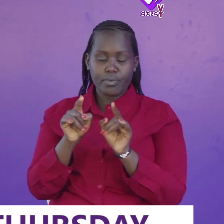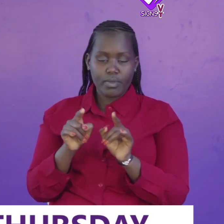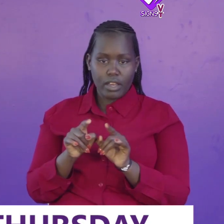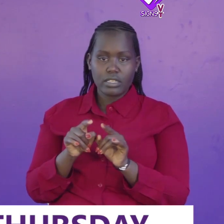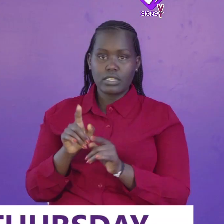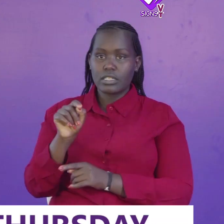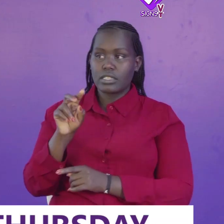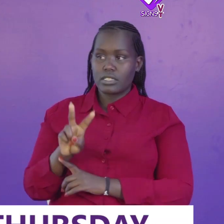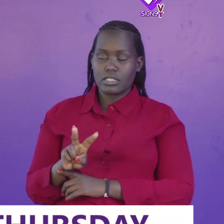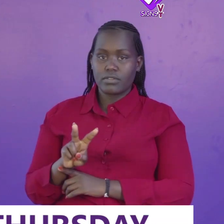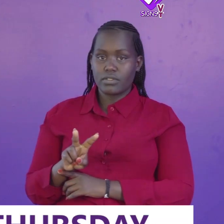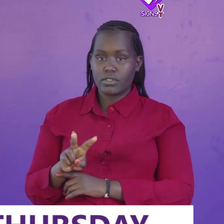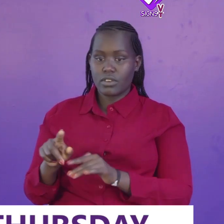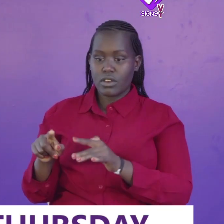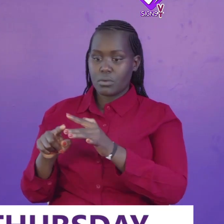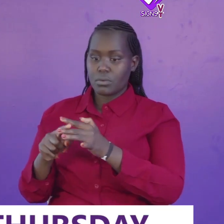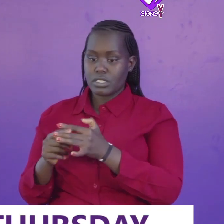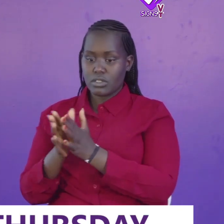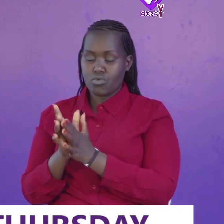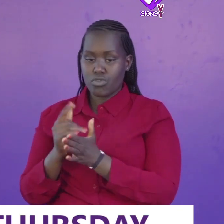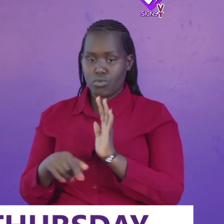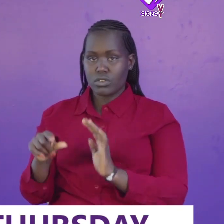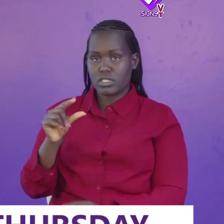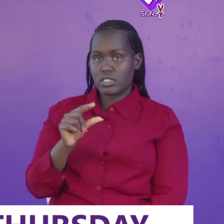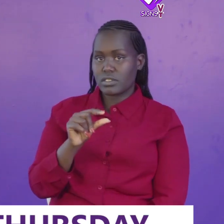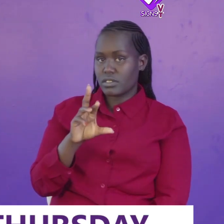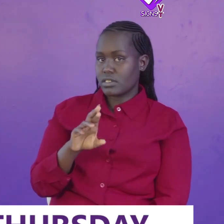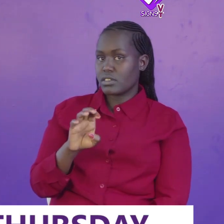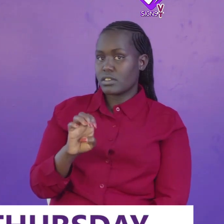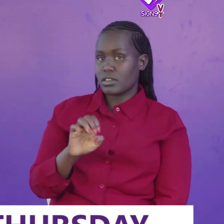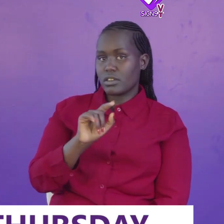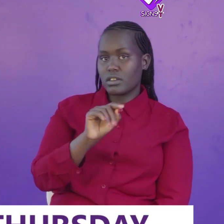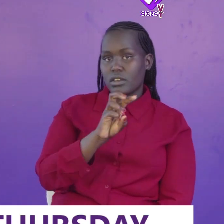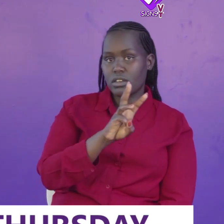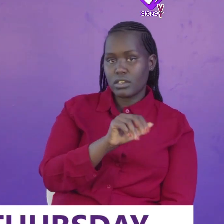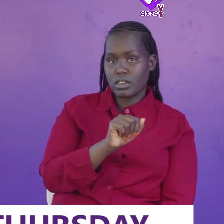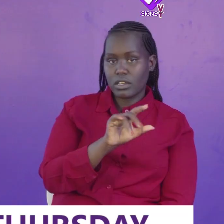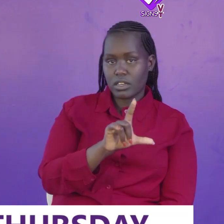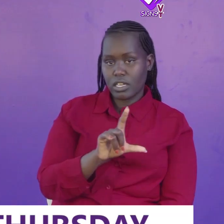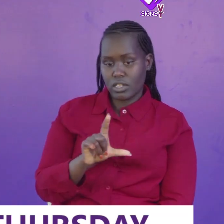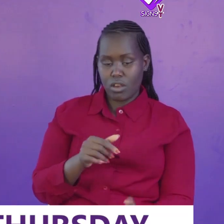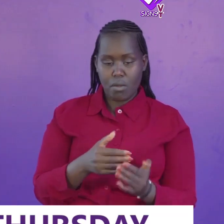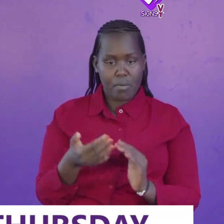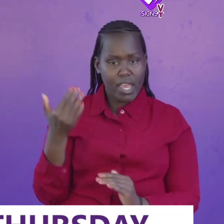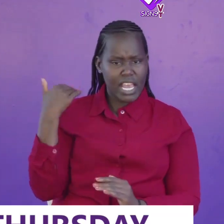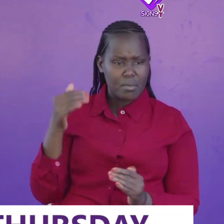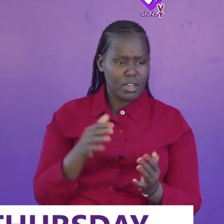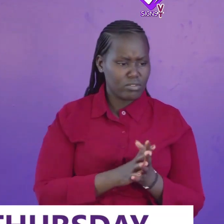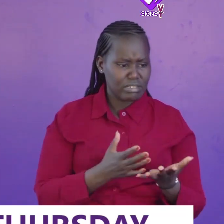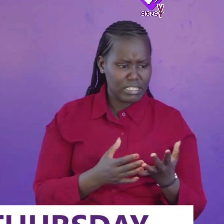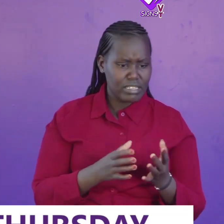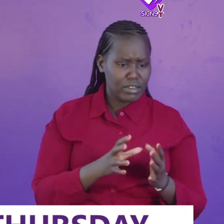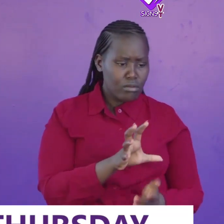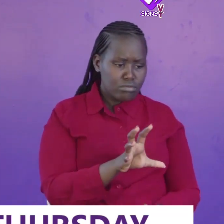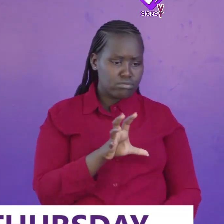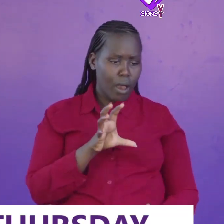TV? Great Wall. Tulianza kwa Great Wall. Tusahau. Hapo nyuma ilikuwa inakaa manze. Ilikuwa inakaa kisogo